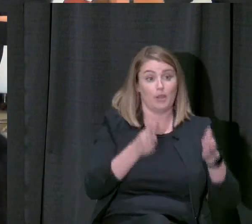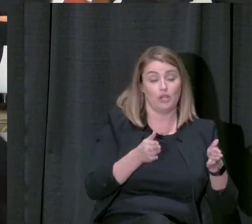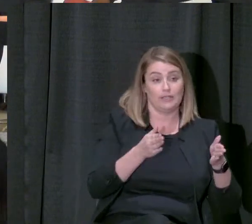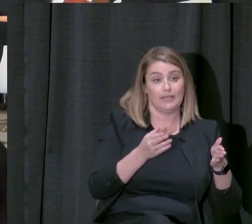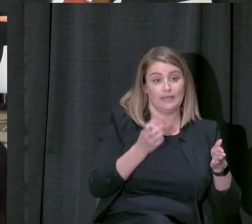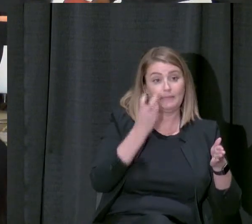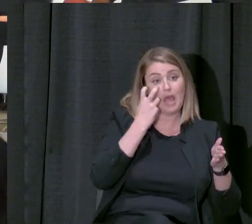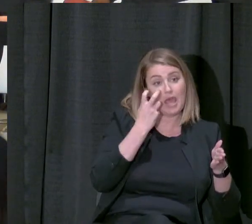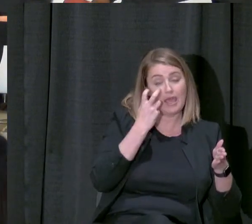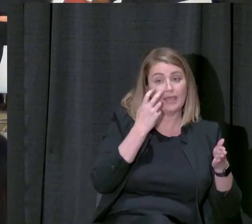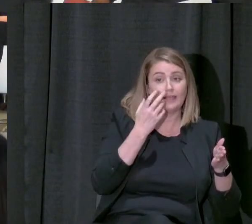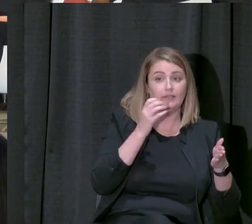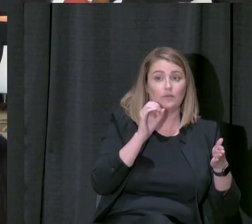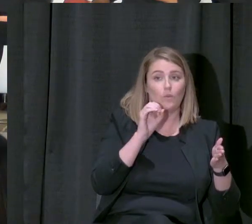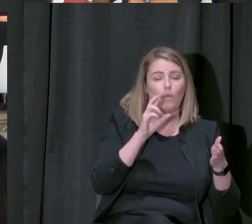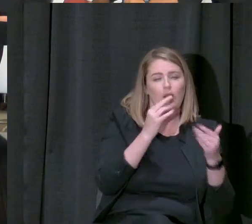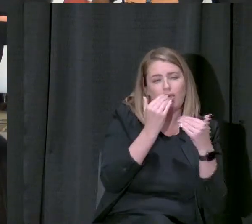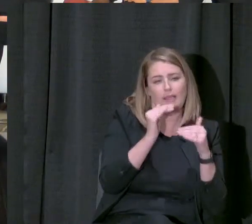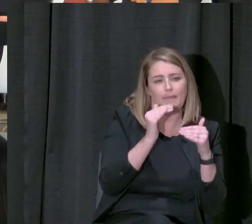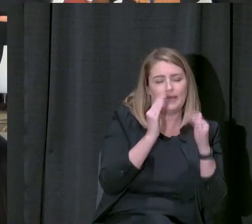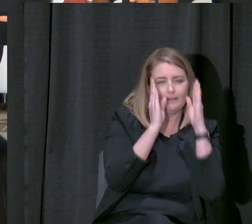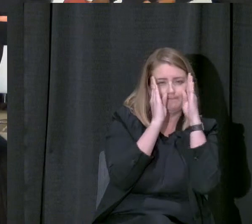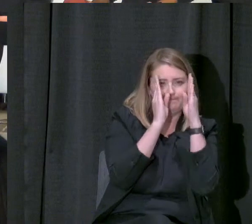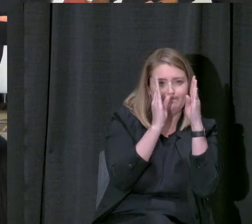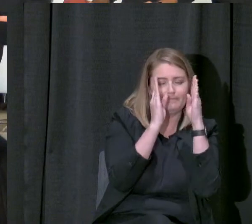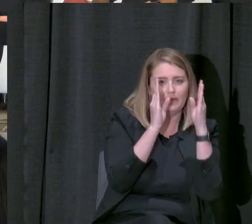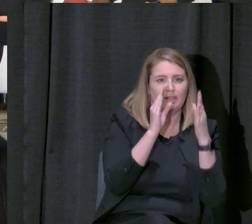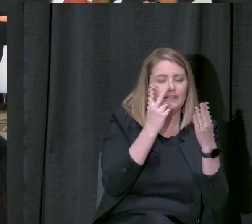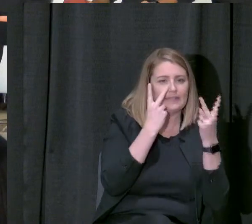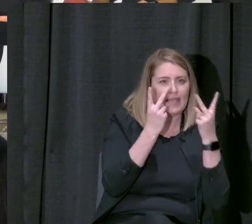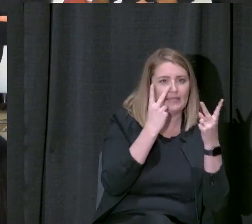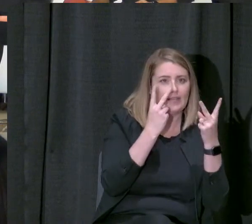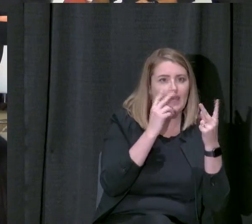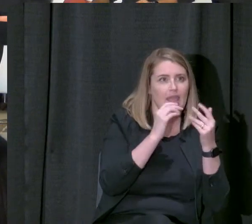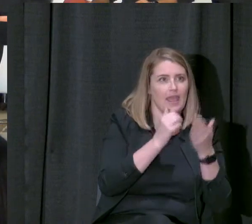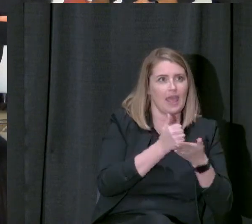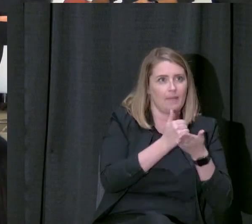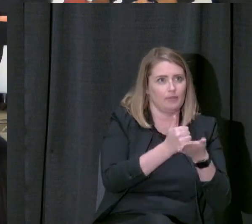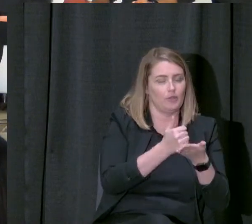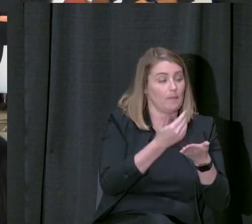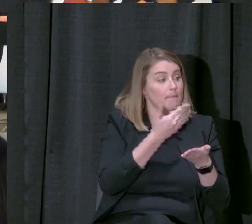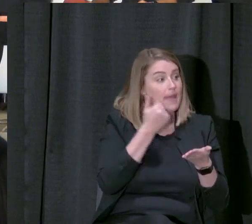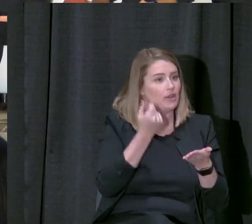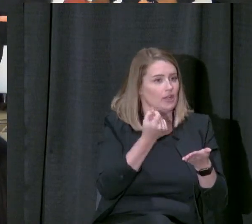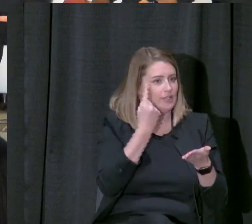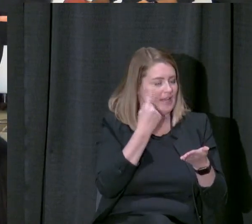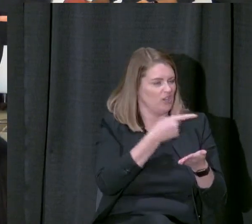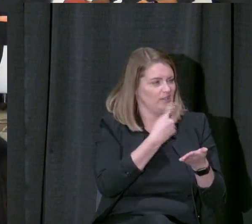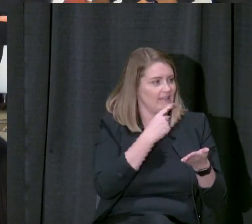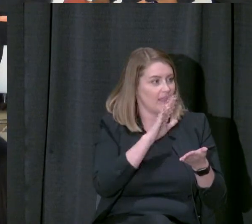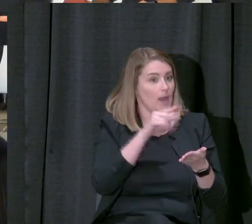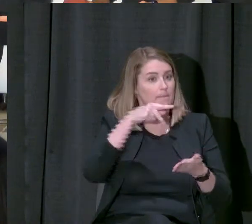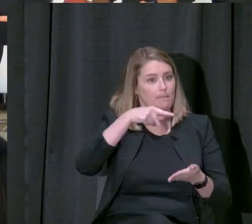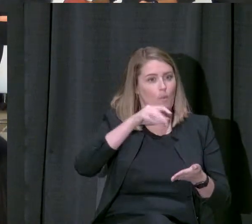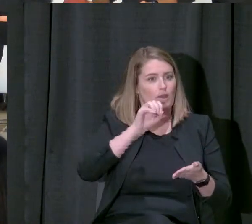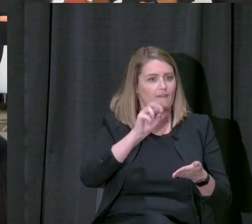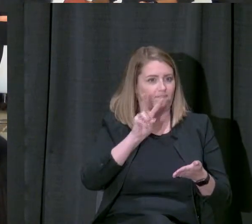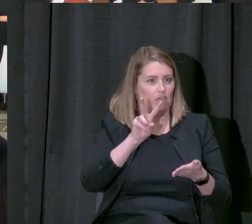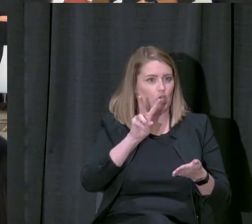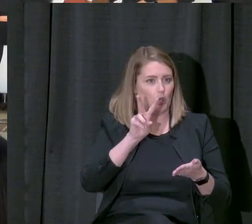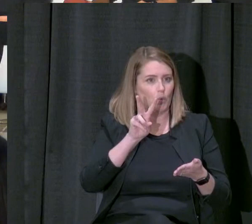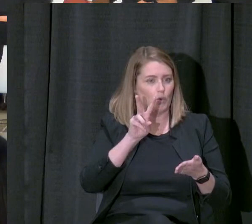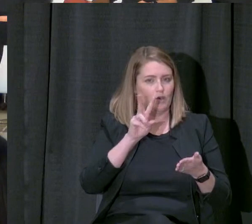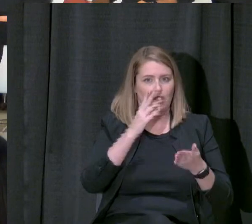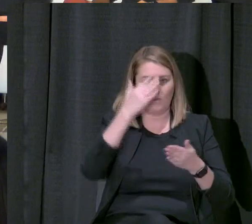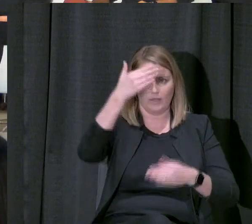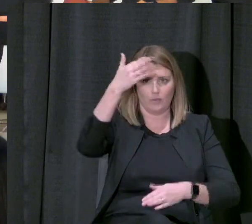or limited sight, yeah, in helping them to better understand, as you said, Karthik, their POV, their point of view, and what's in front of